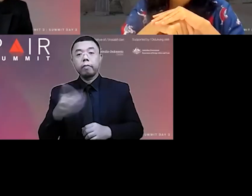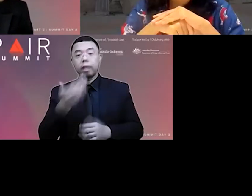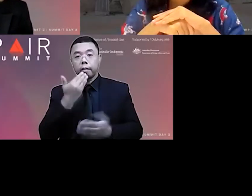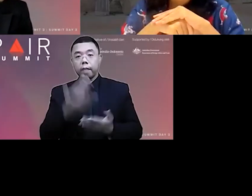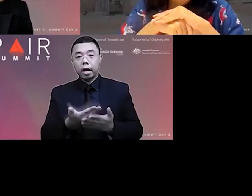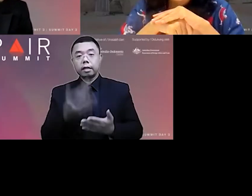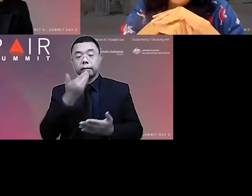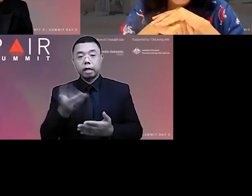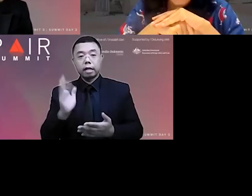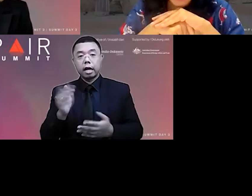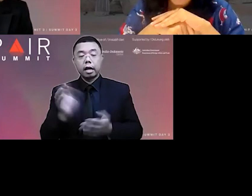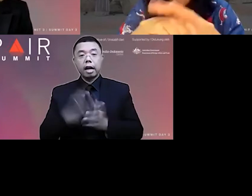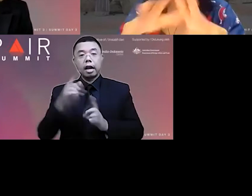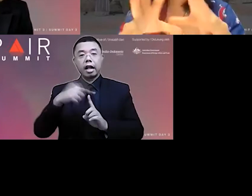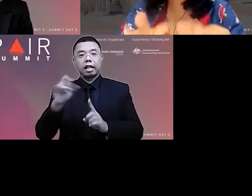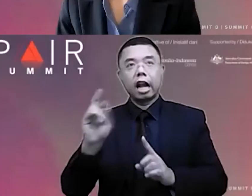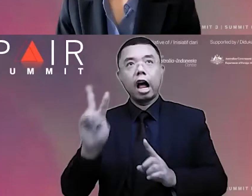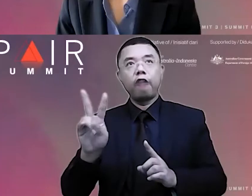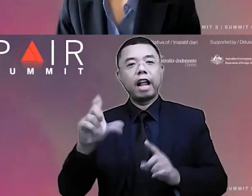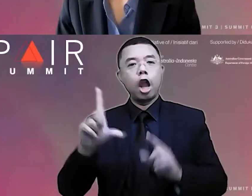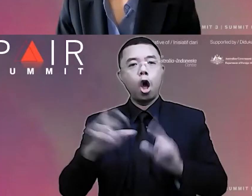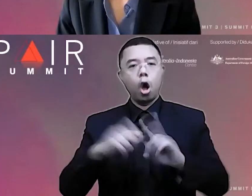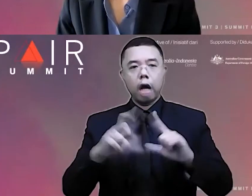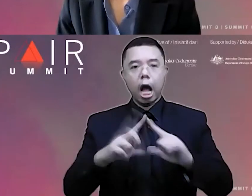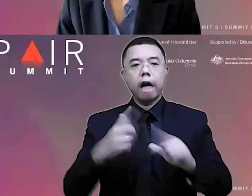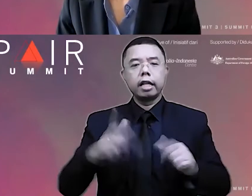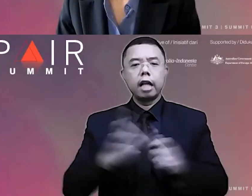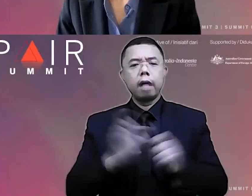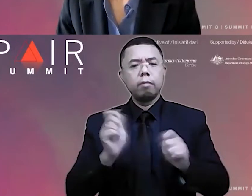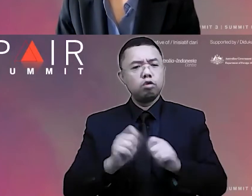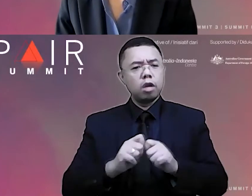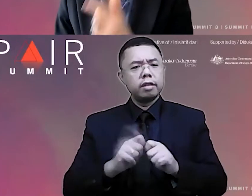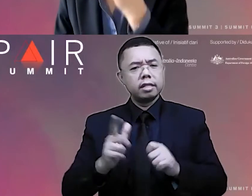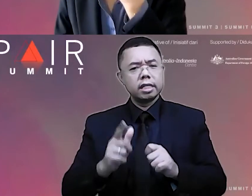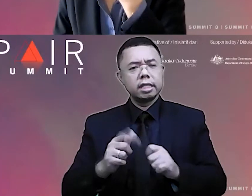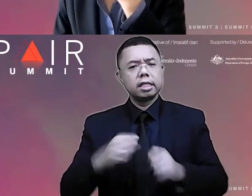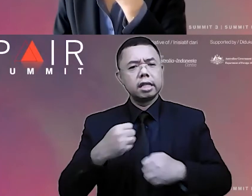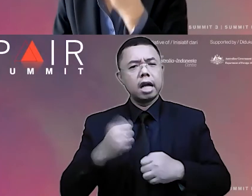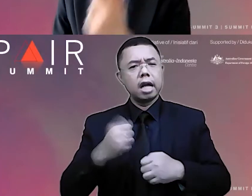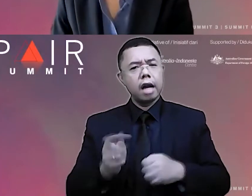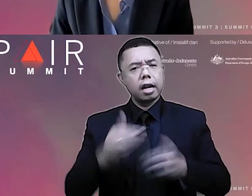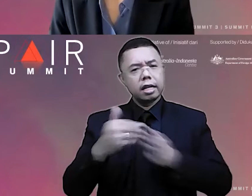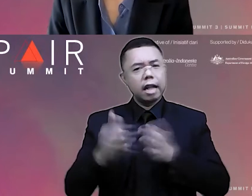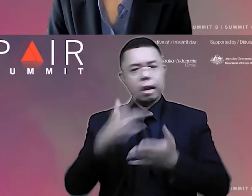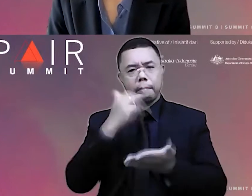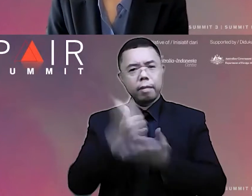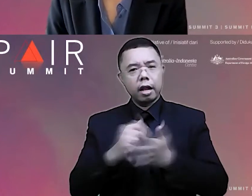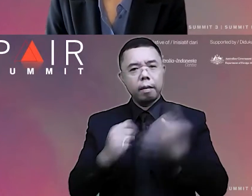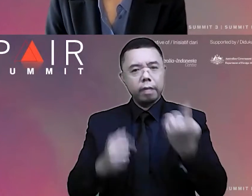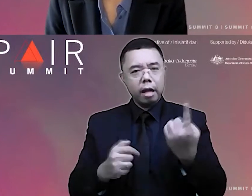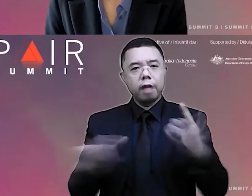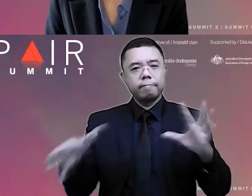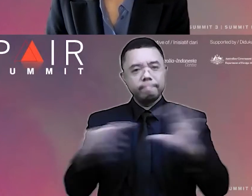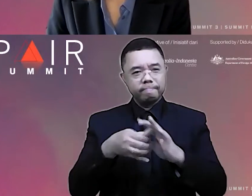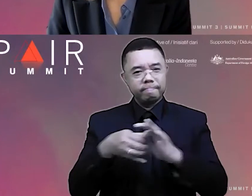implement 4 key activities or 4 key strategy. Number 1 is collaboration. We believe that, if we want